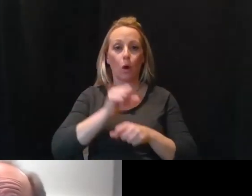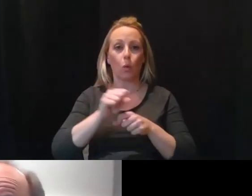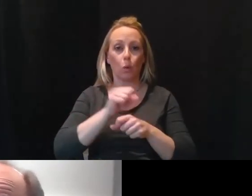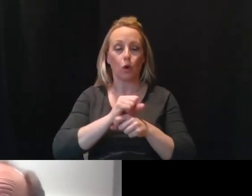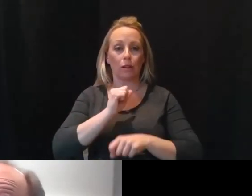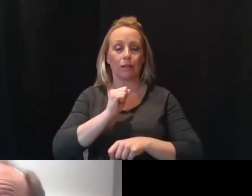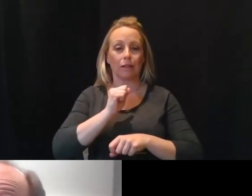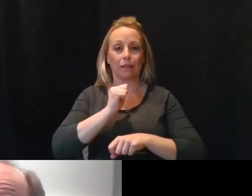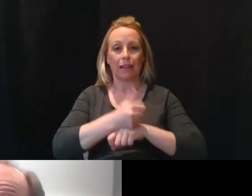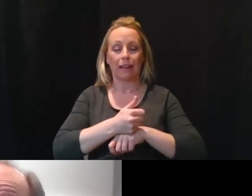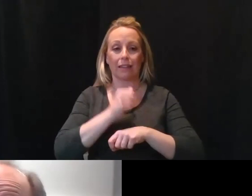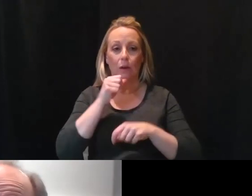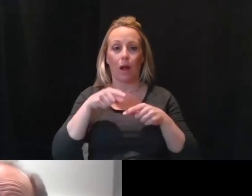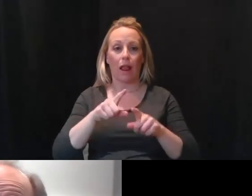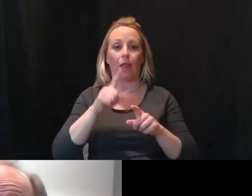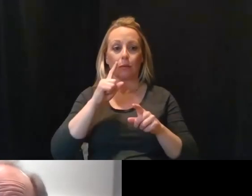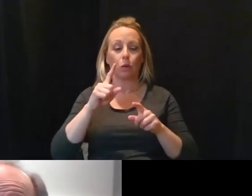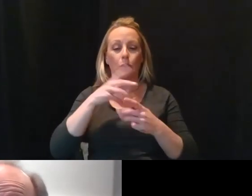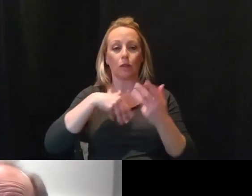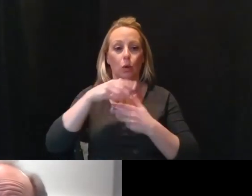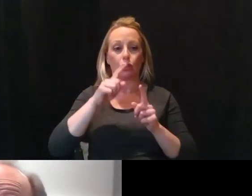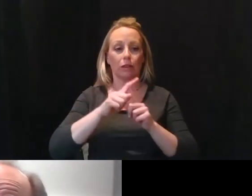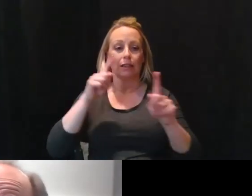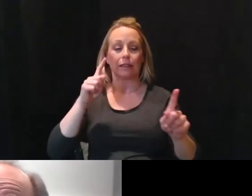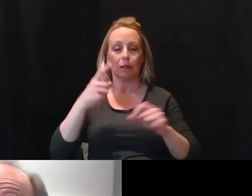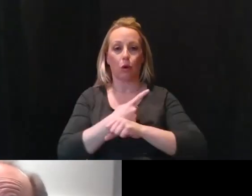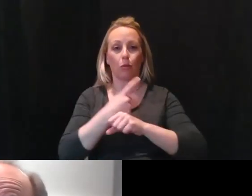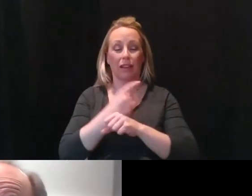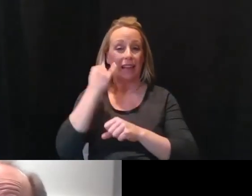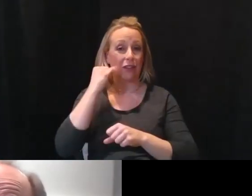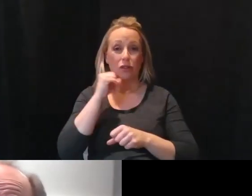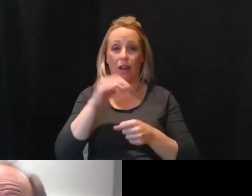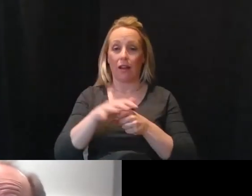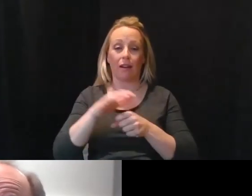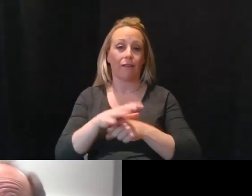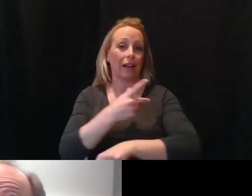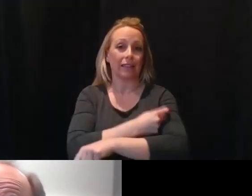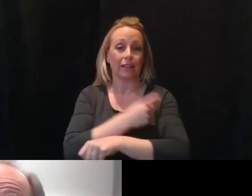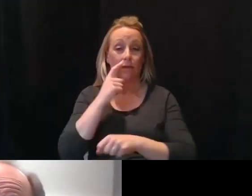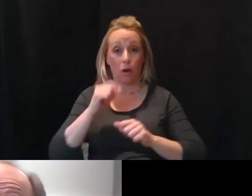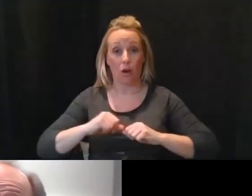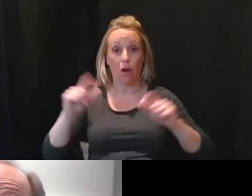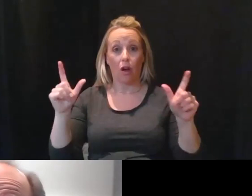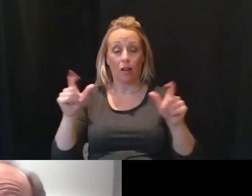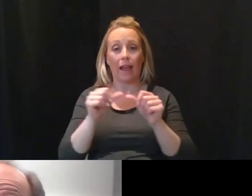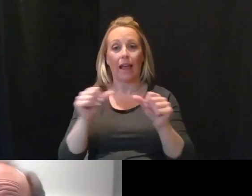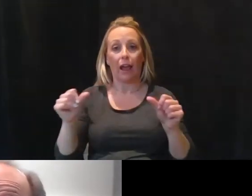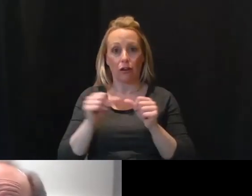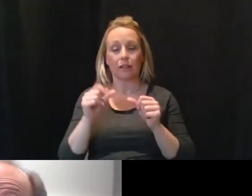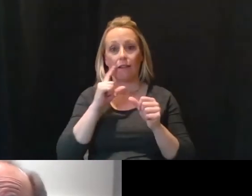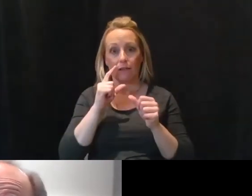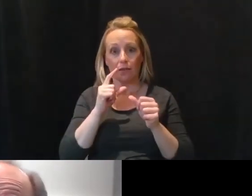to social distance appropriately. When there's not enough vaccine for all, areas of greatest risk